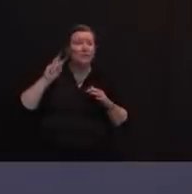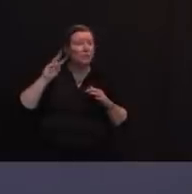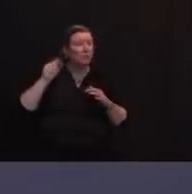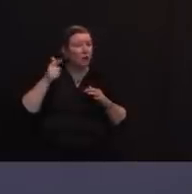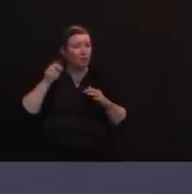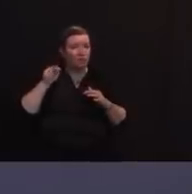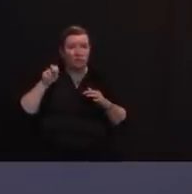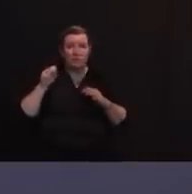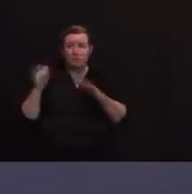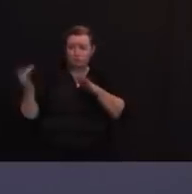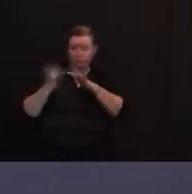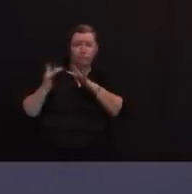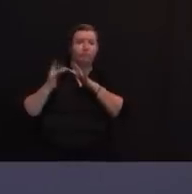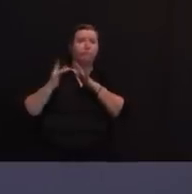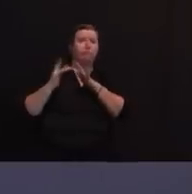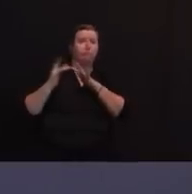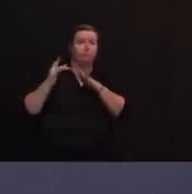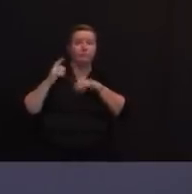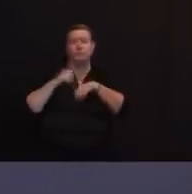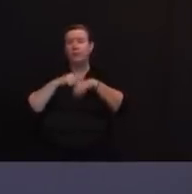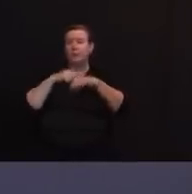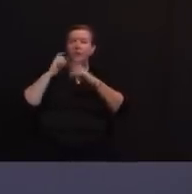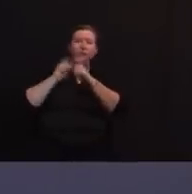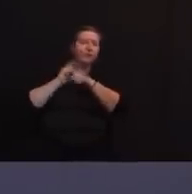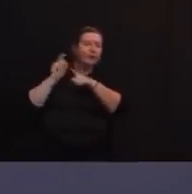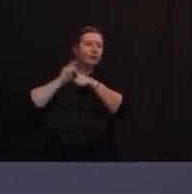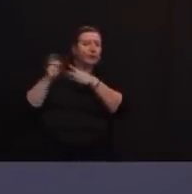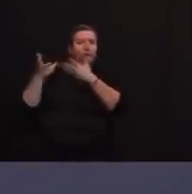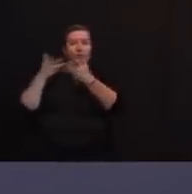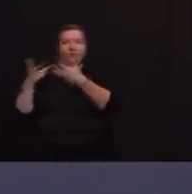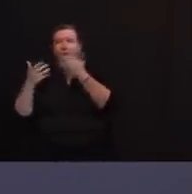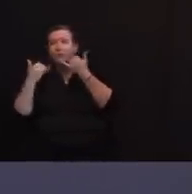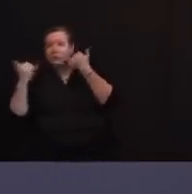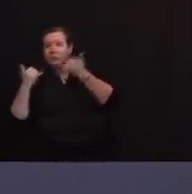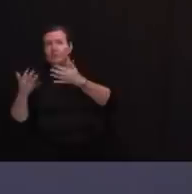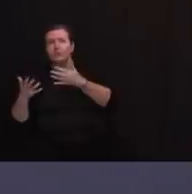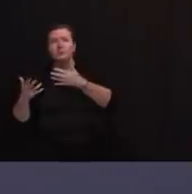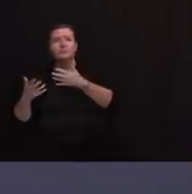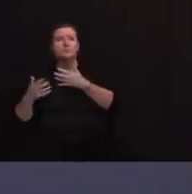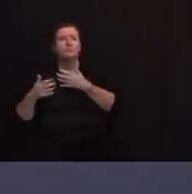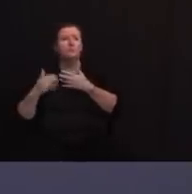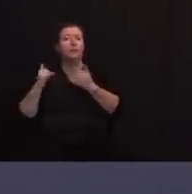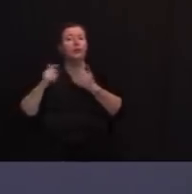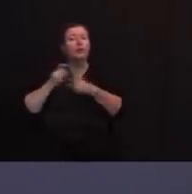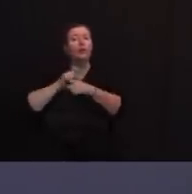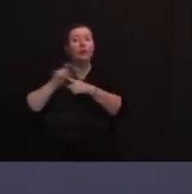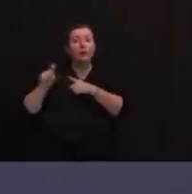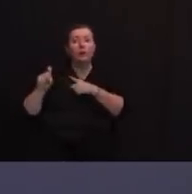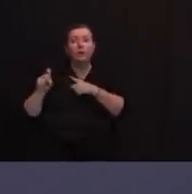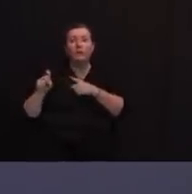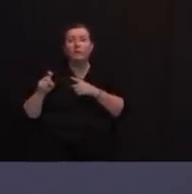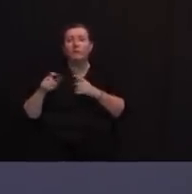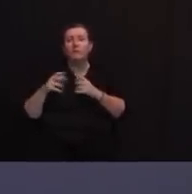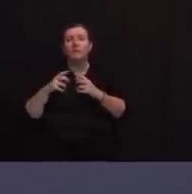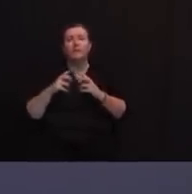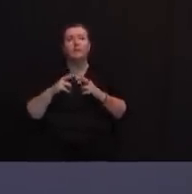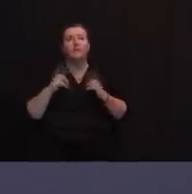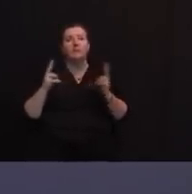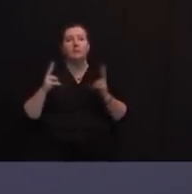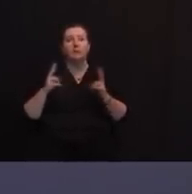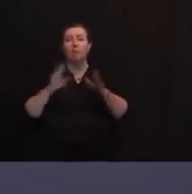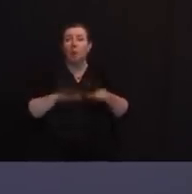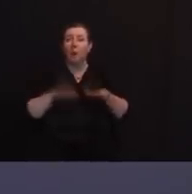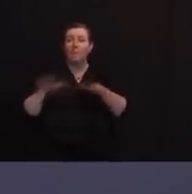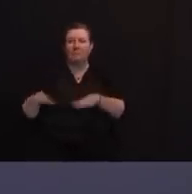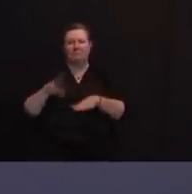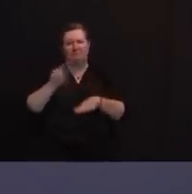are, shall we say, highly charged conversations at times. So we talk directly. We don't take the word from the feds